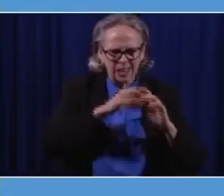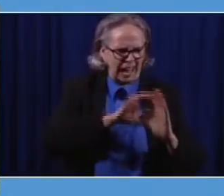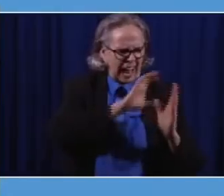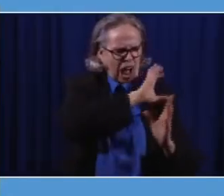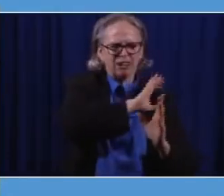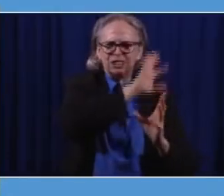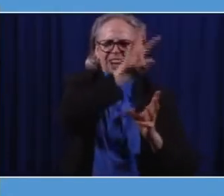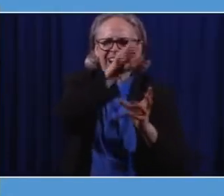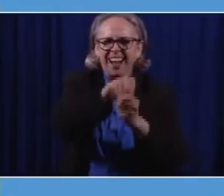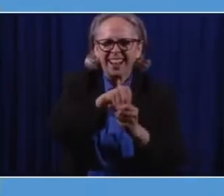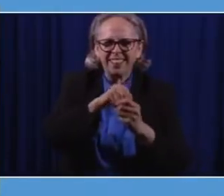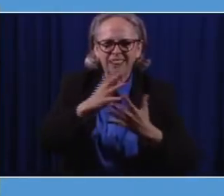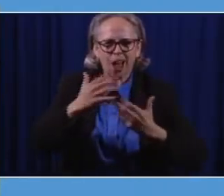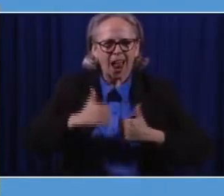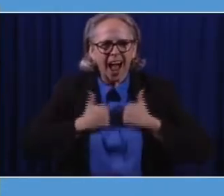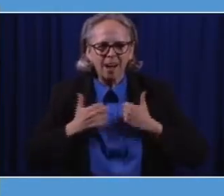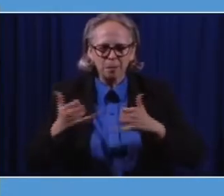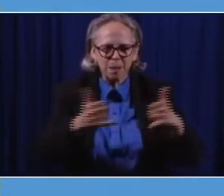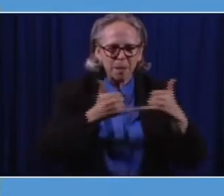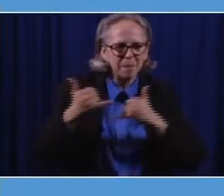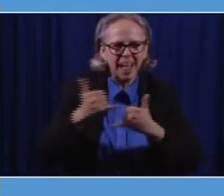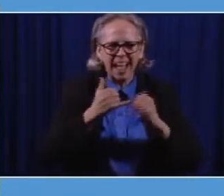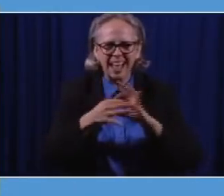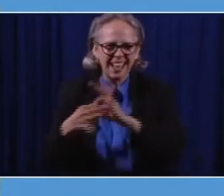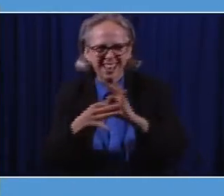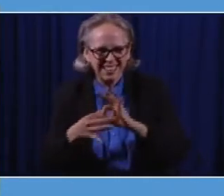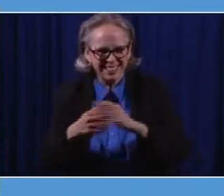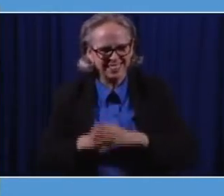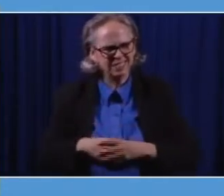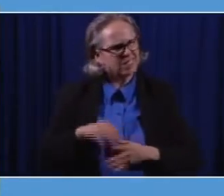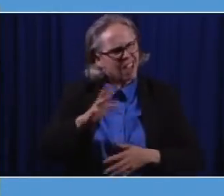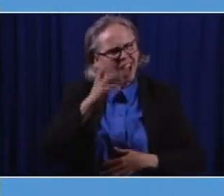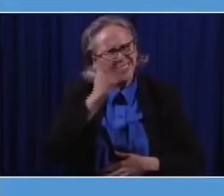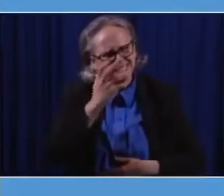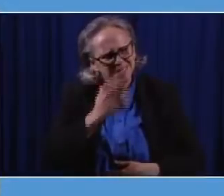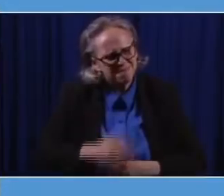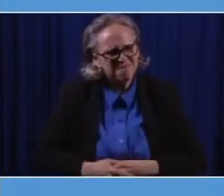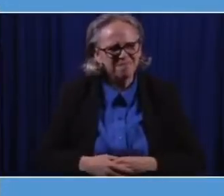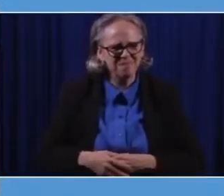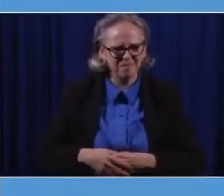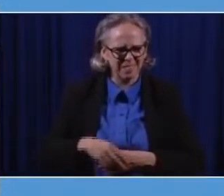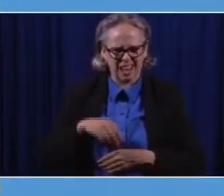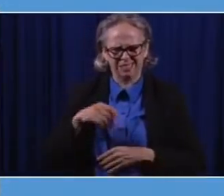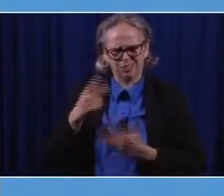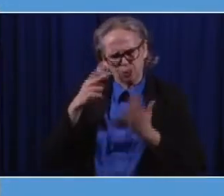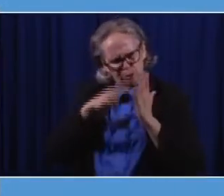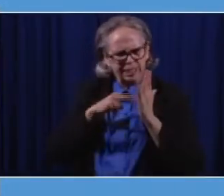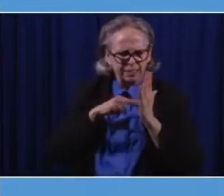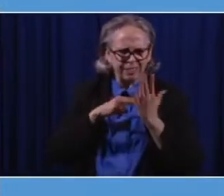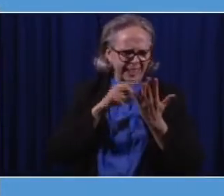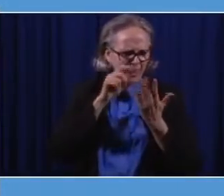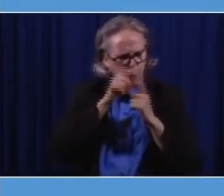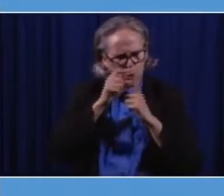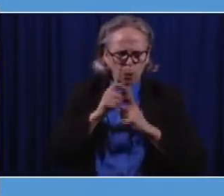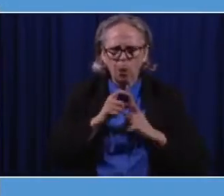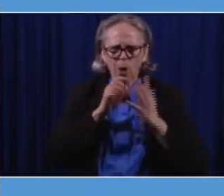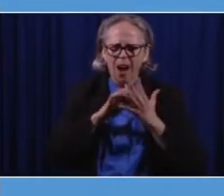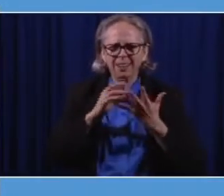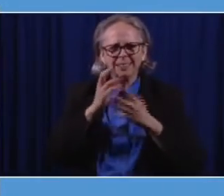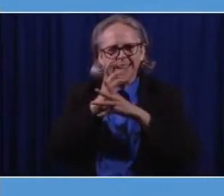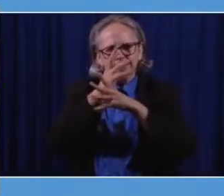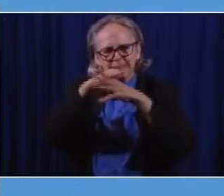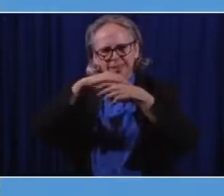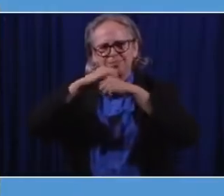in the story, I think those are all things that go just beyond reading for the sake of getting from a beginning of a book to an end of a book.